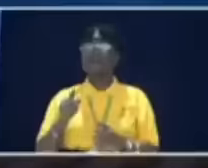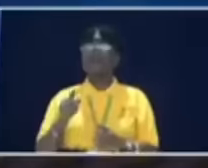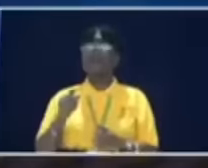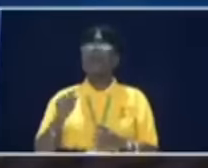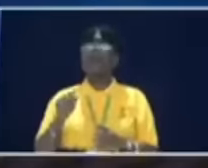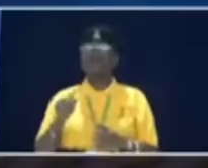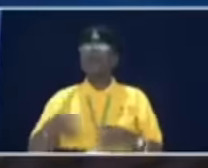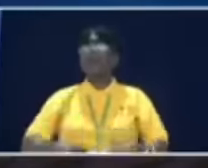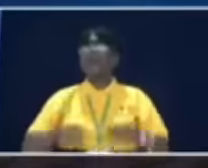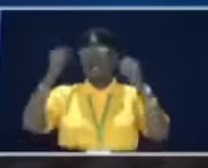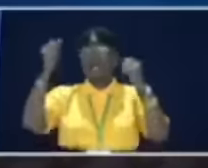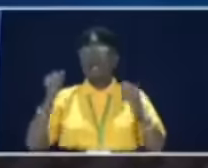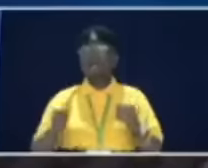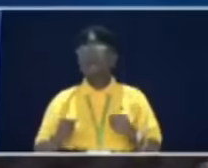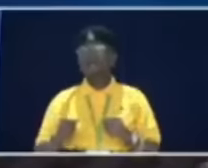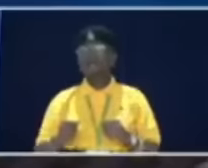anger,